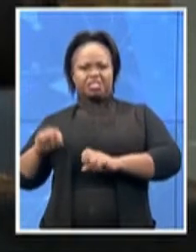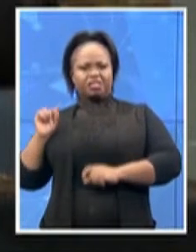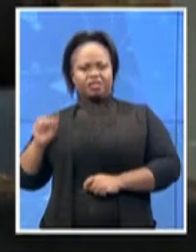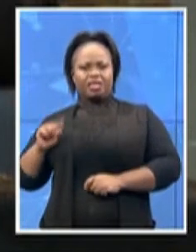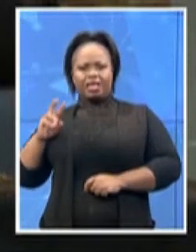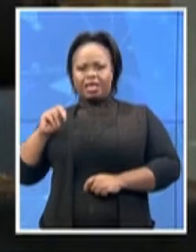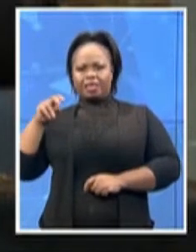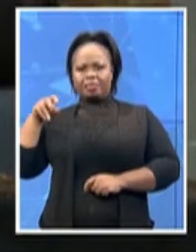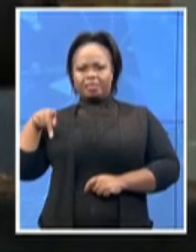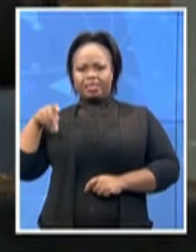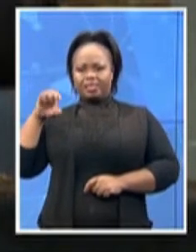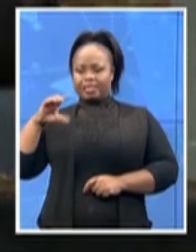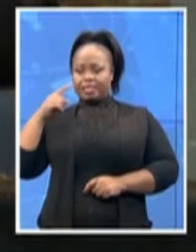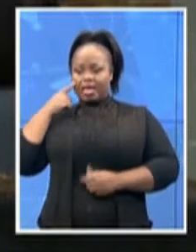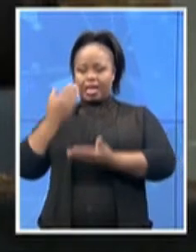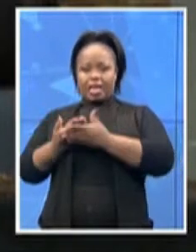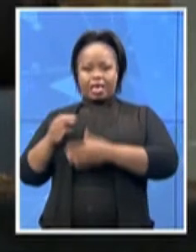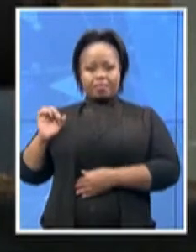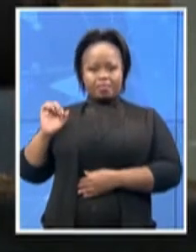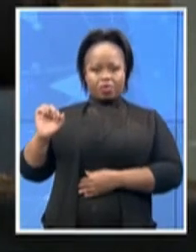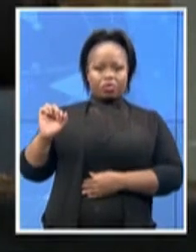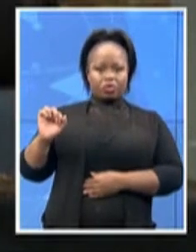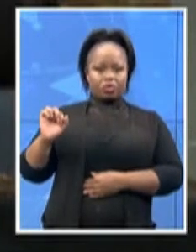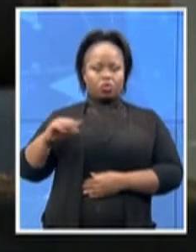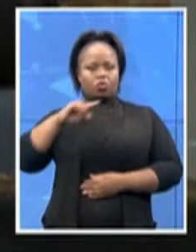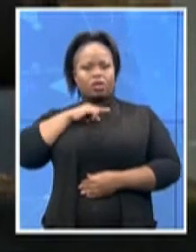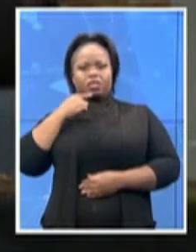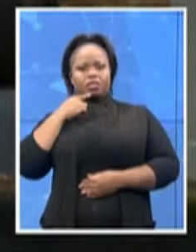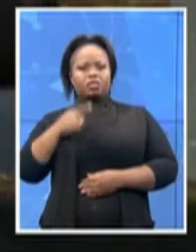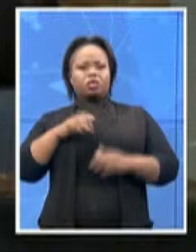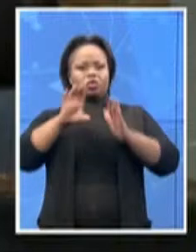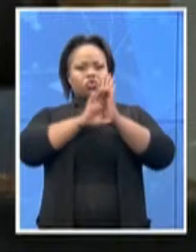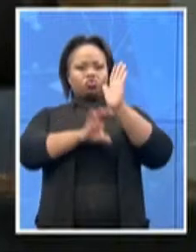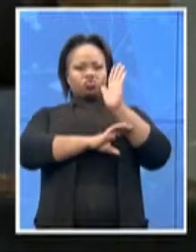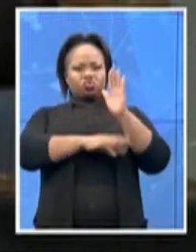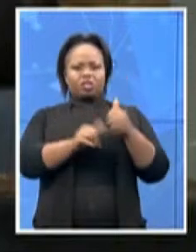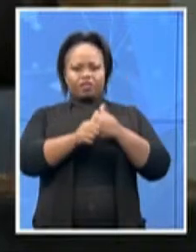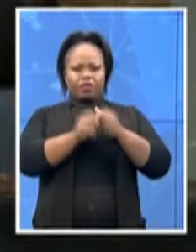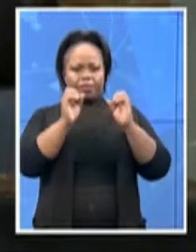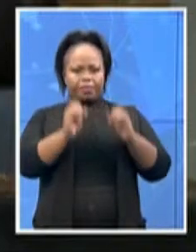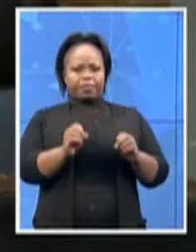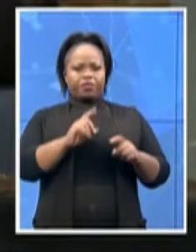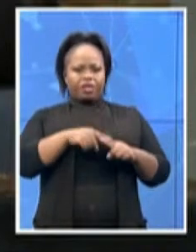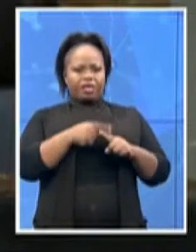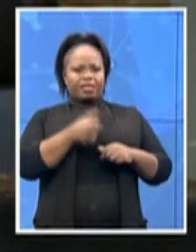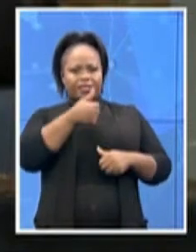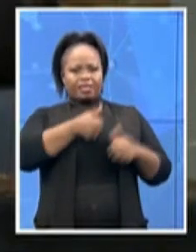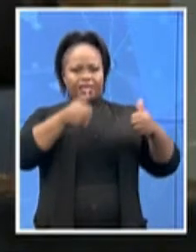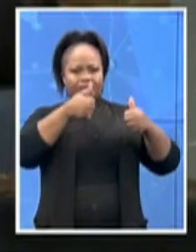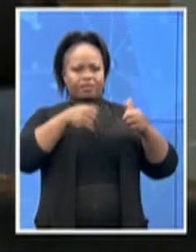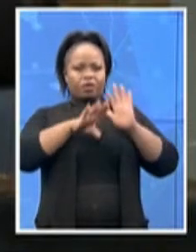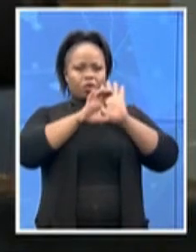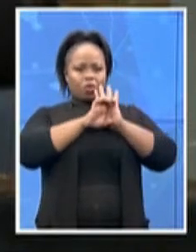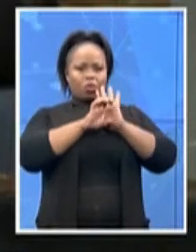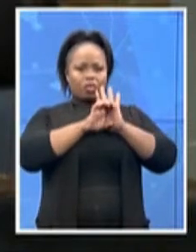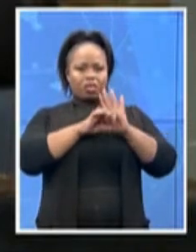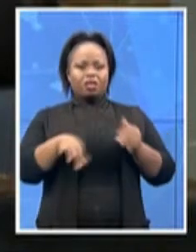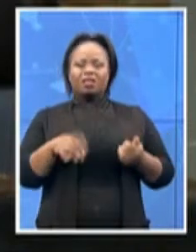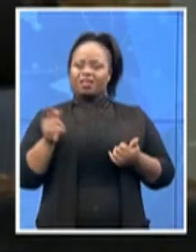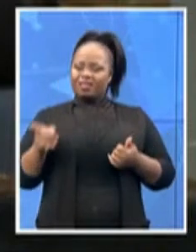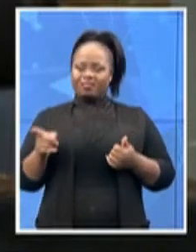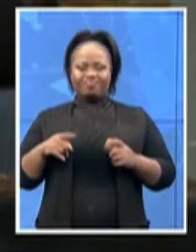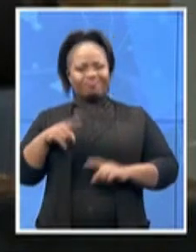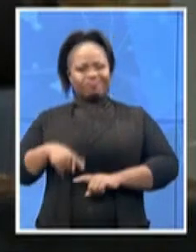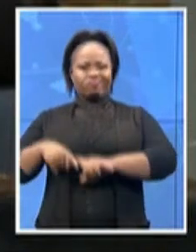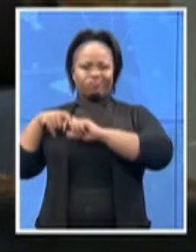for constitutional invalidity of the Executive Ethics Code is set aside. 4. The matter